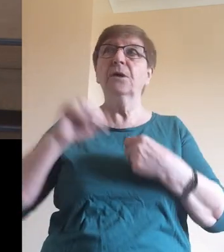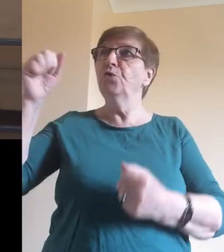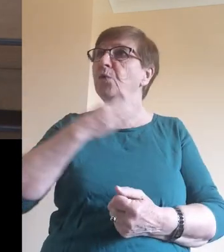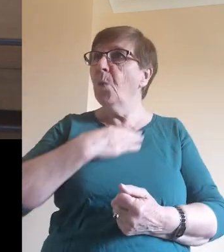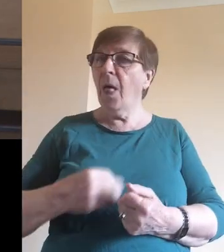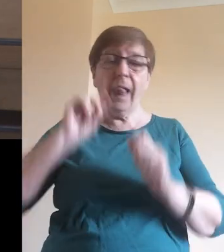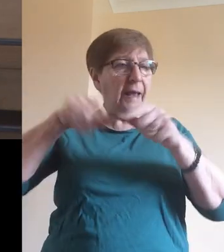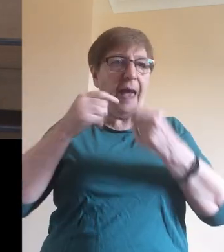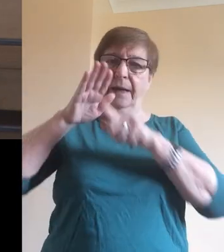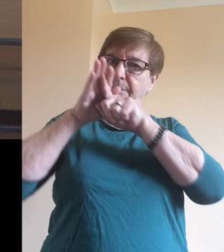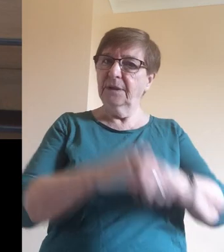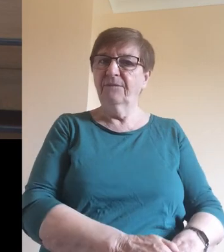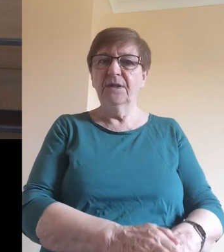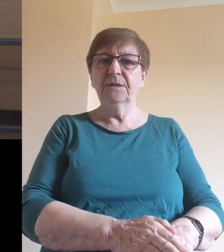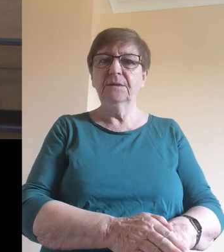defeated.